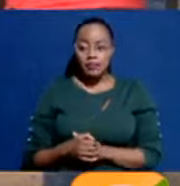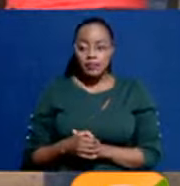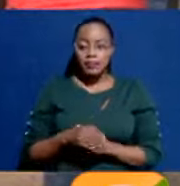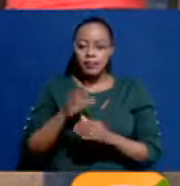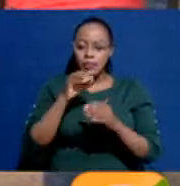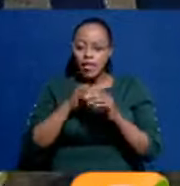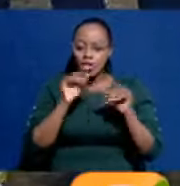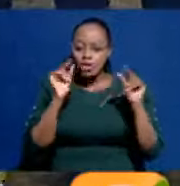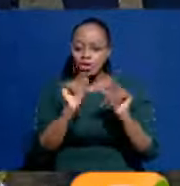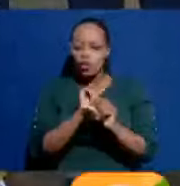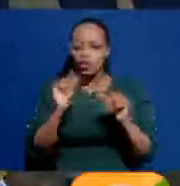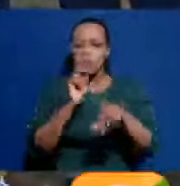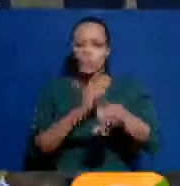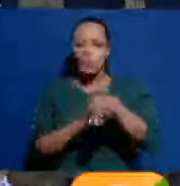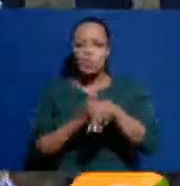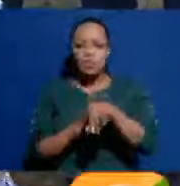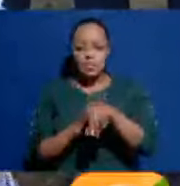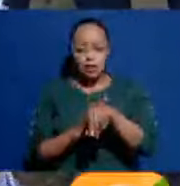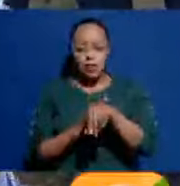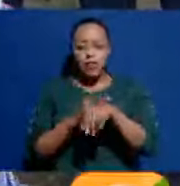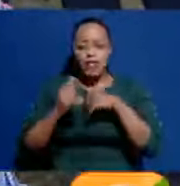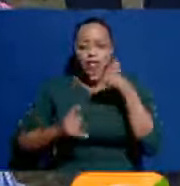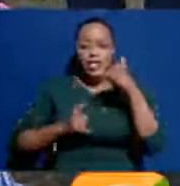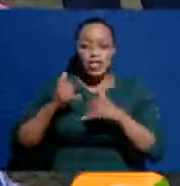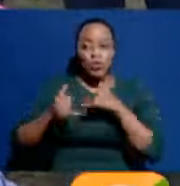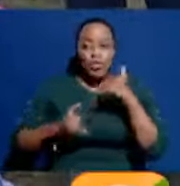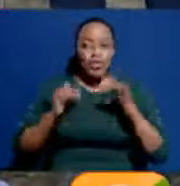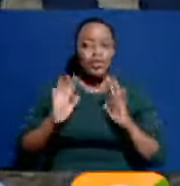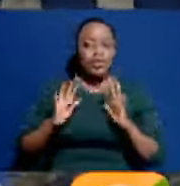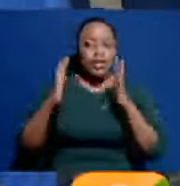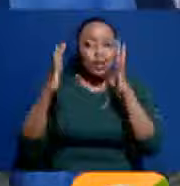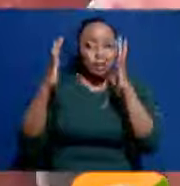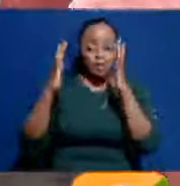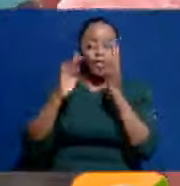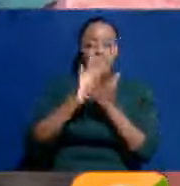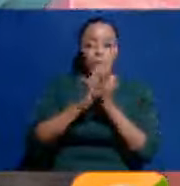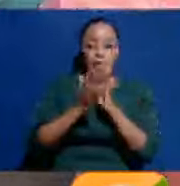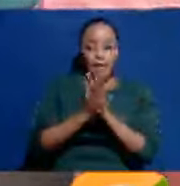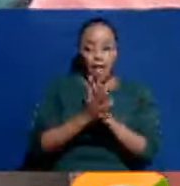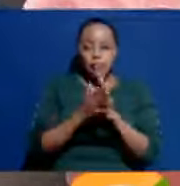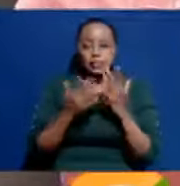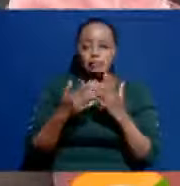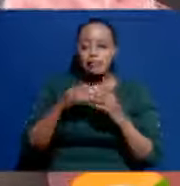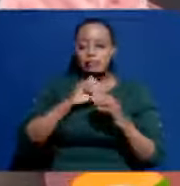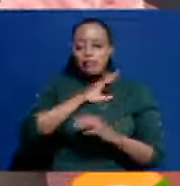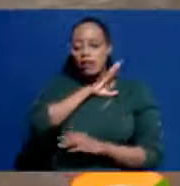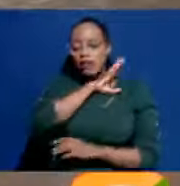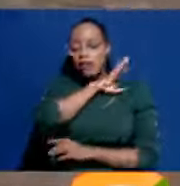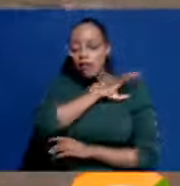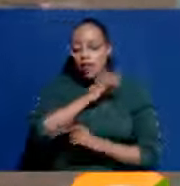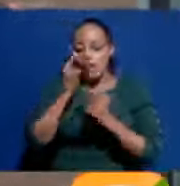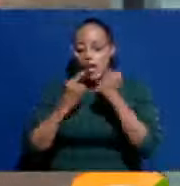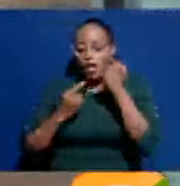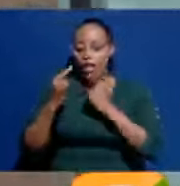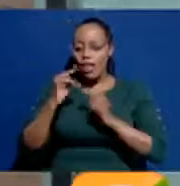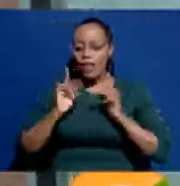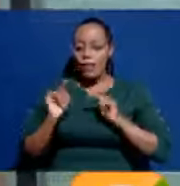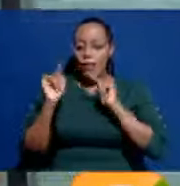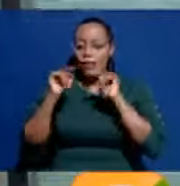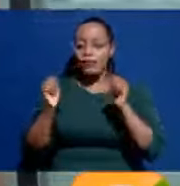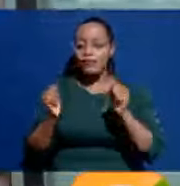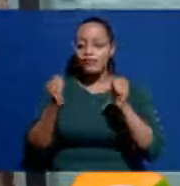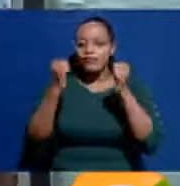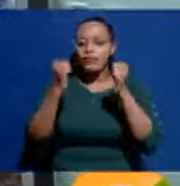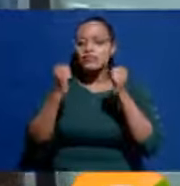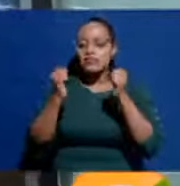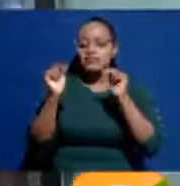Within a split second, the joyous celebration turned into frantic wailing as rescuers dashed to